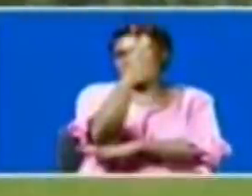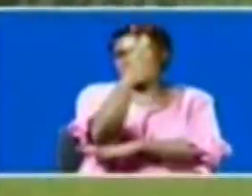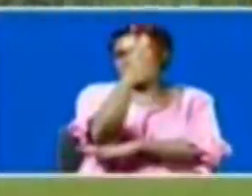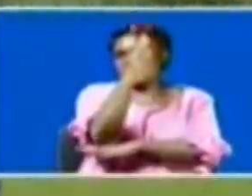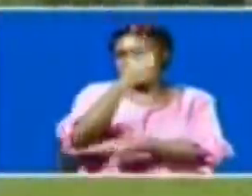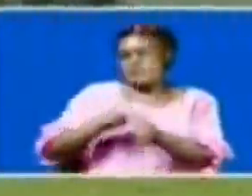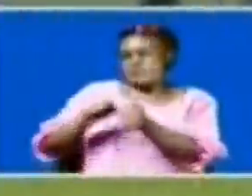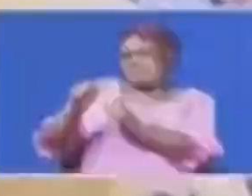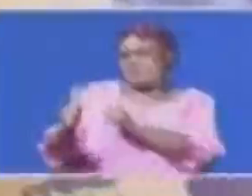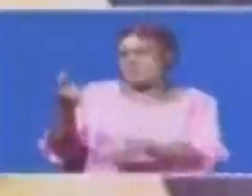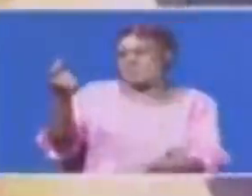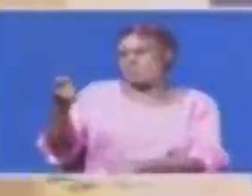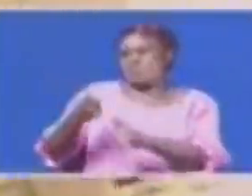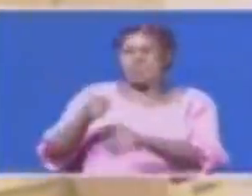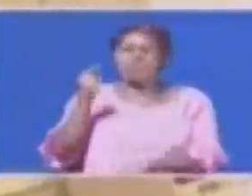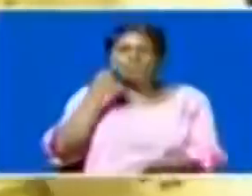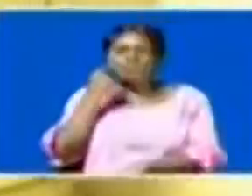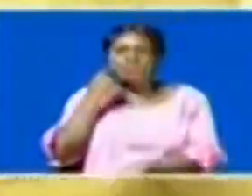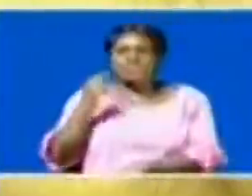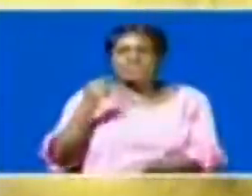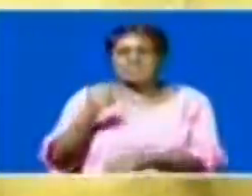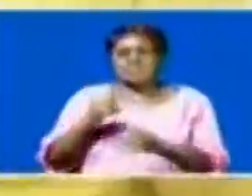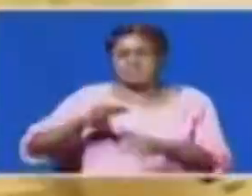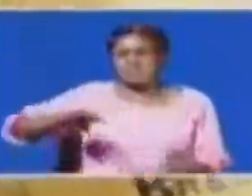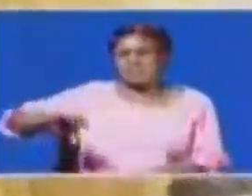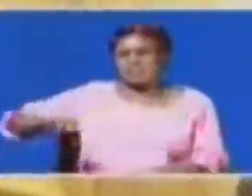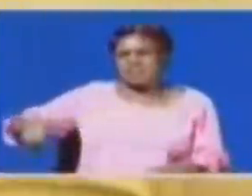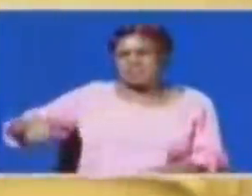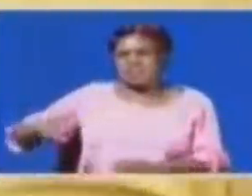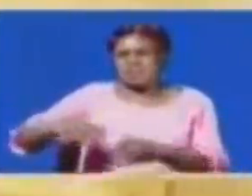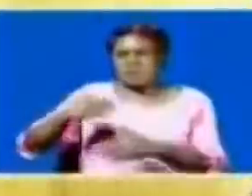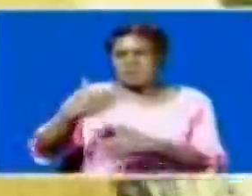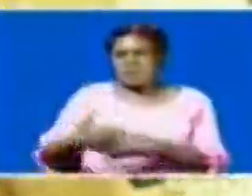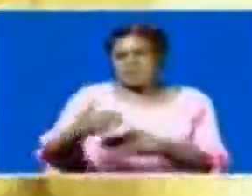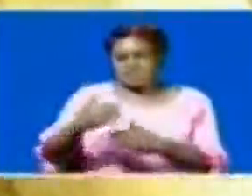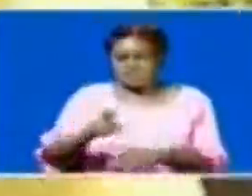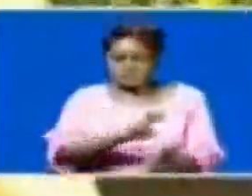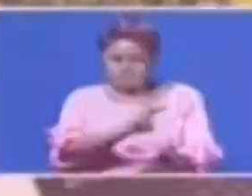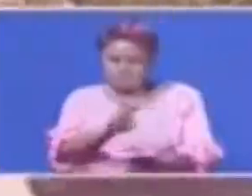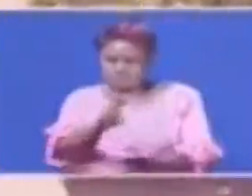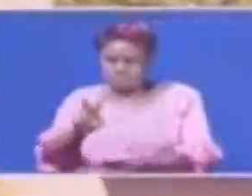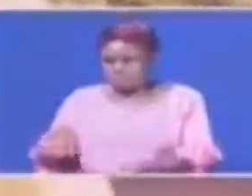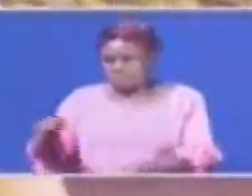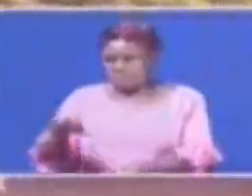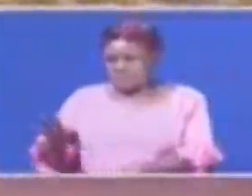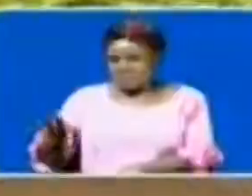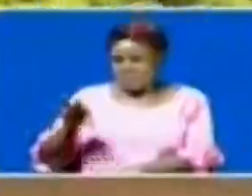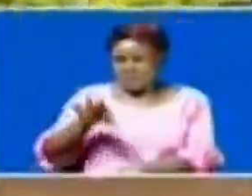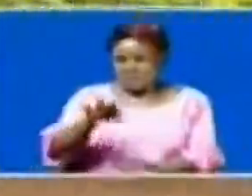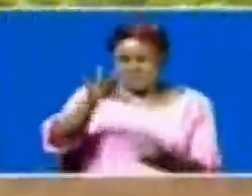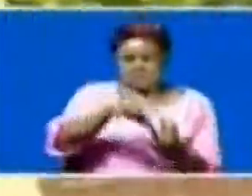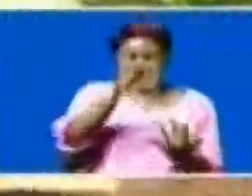some distance from Oyugis town. So after assessing the area, picking the samples that they could